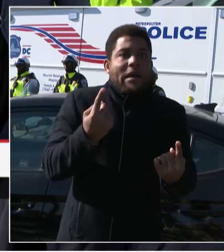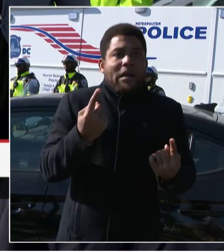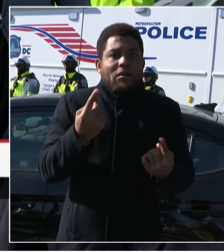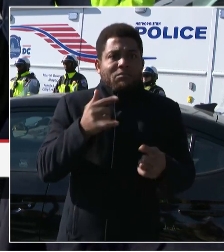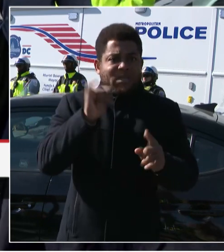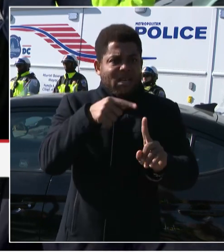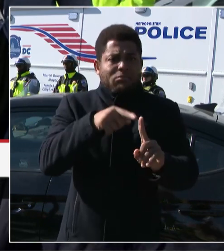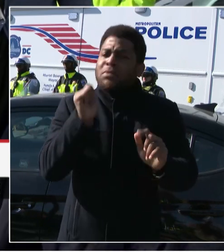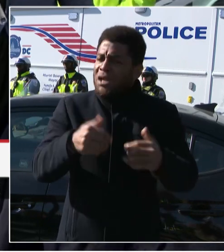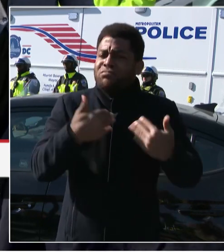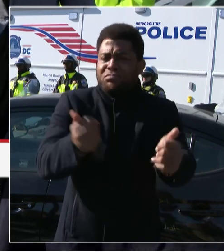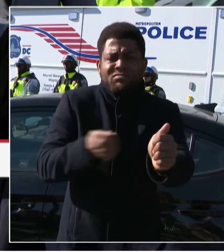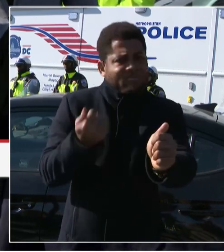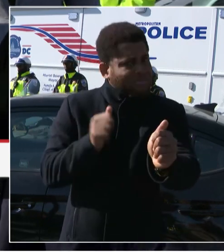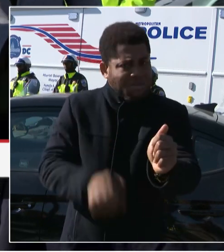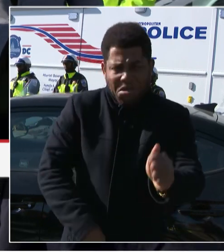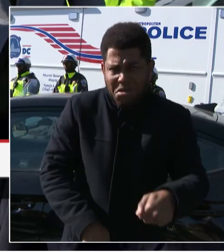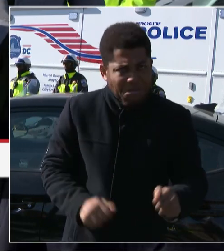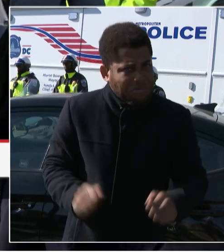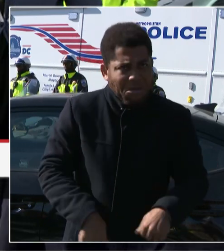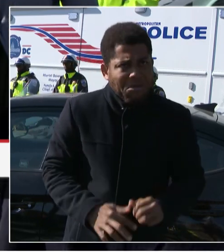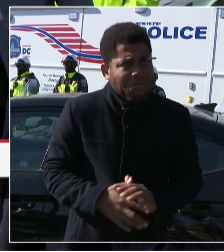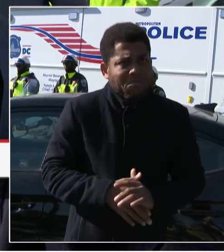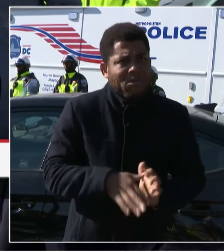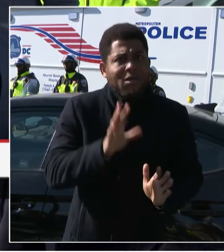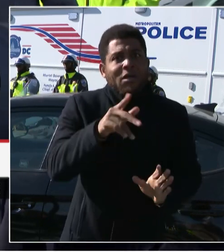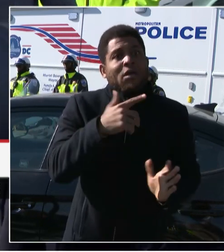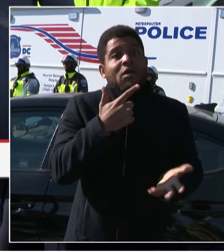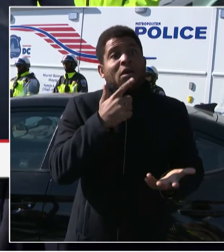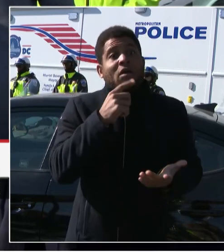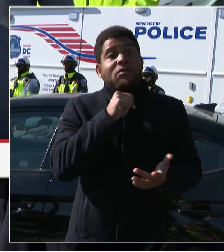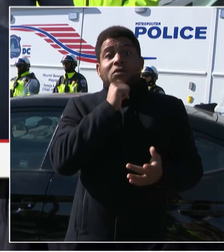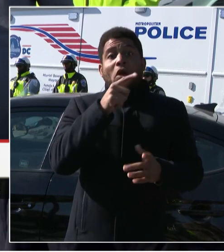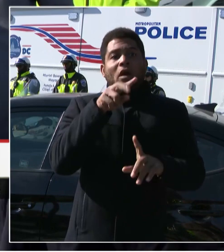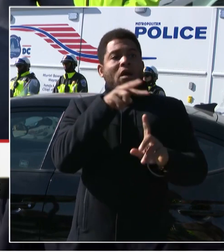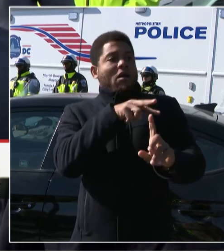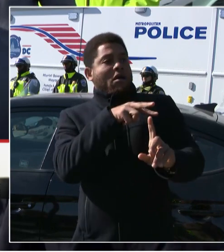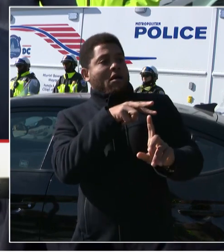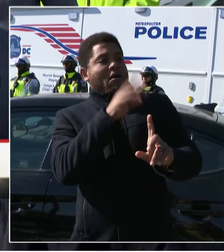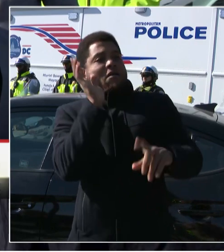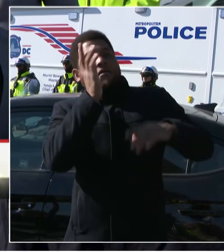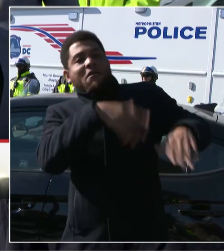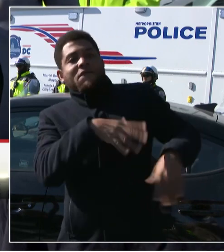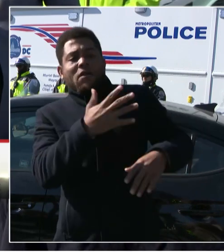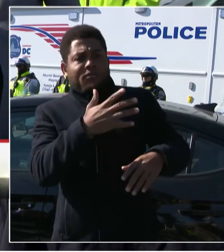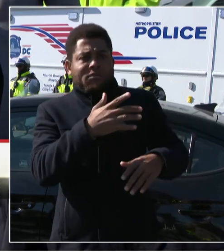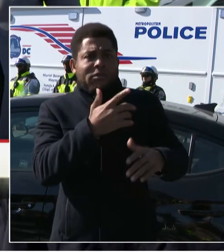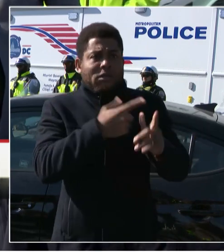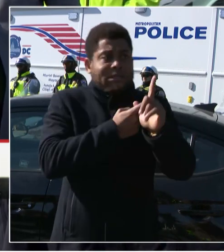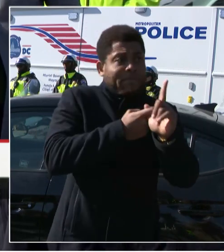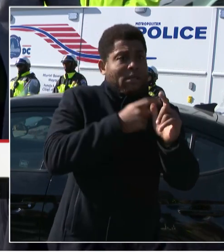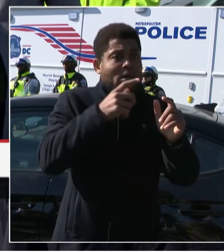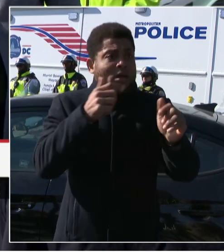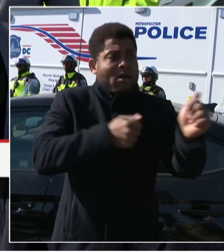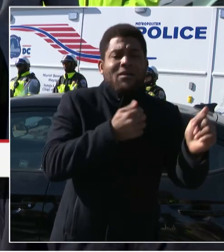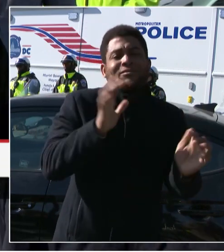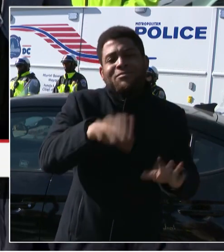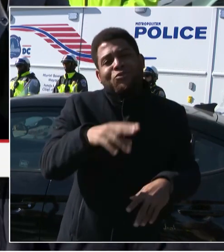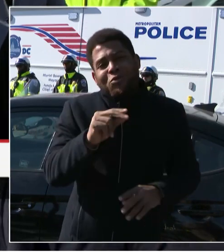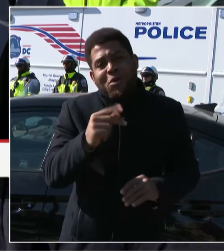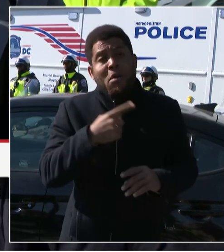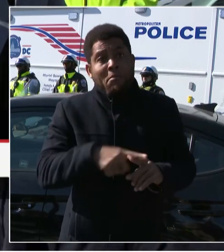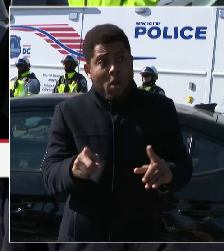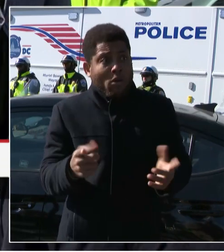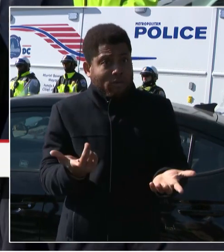public. We typically don't just go after cars for a traffic infraction or a traffic violation, but what this will do is allow us